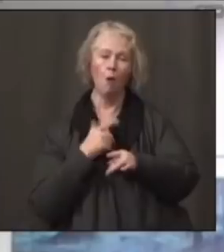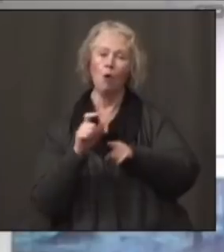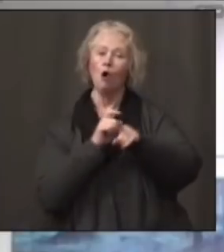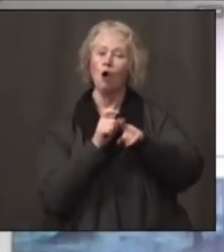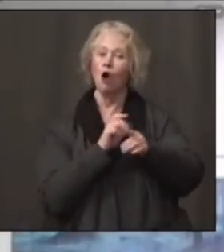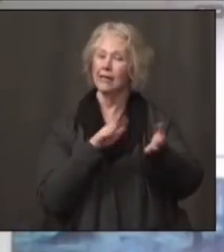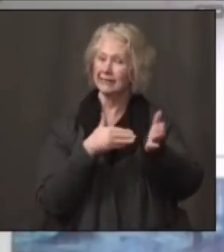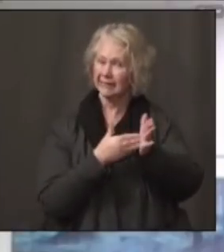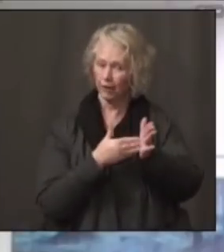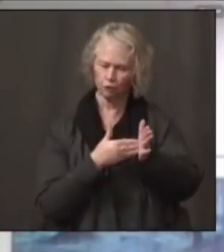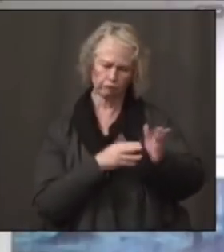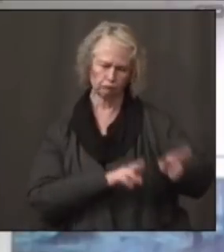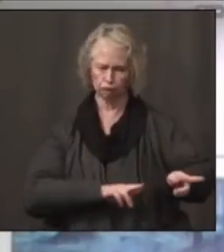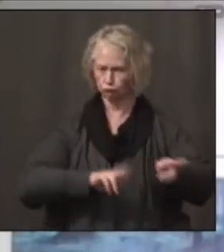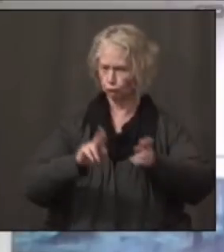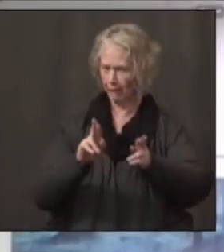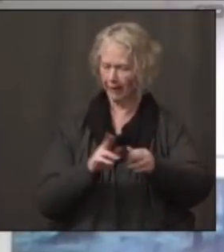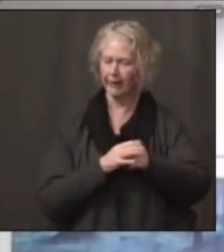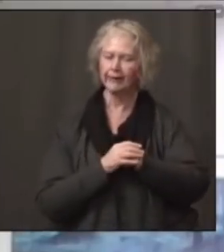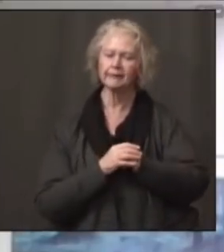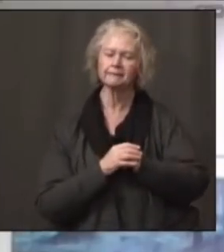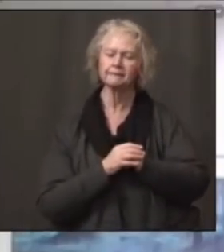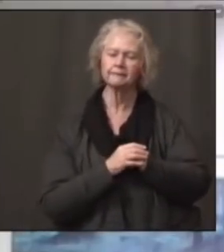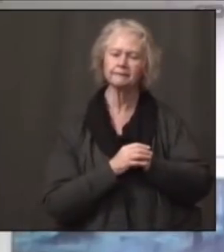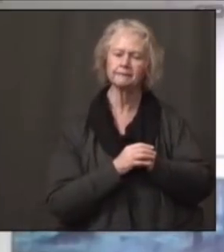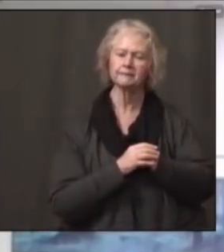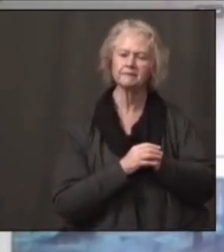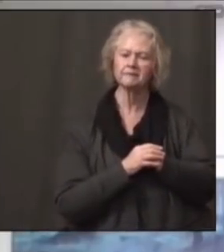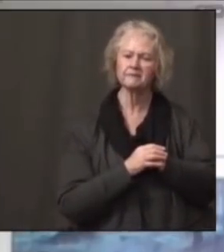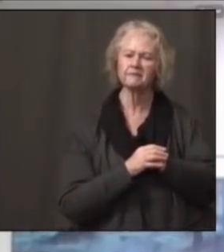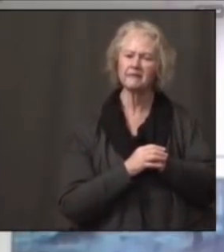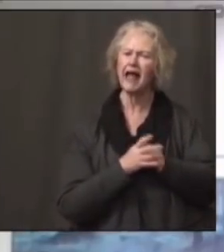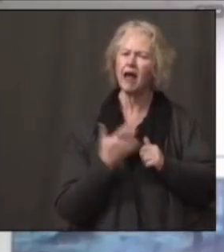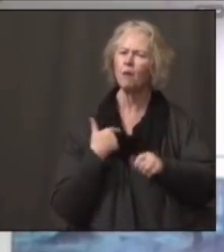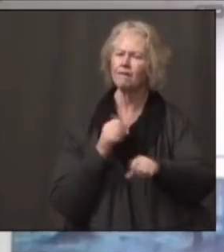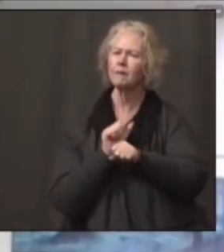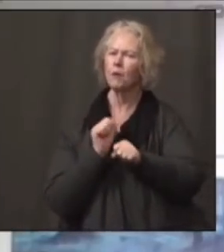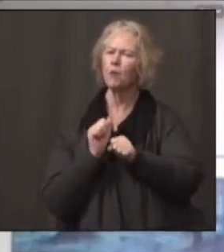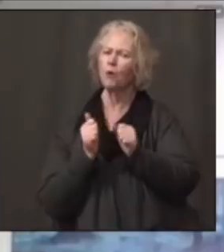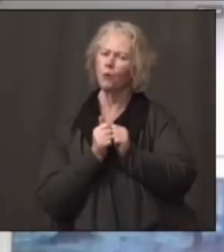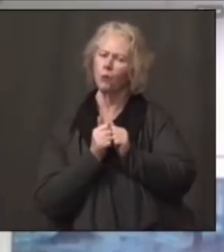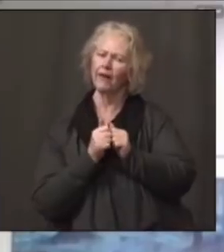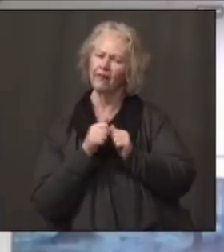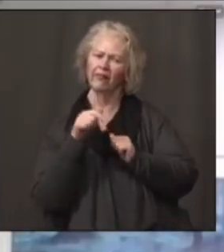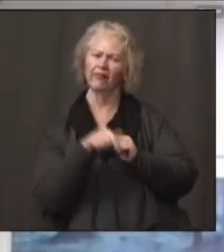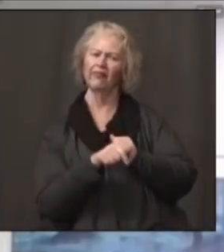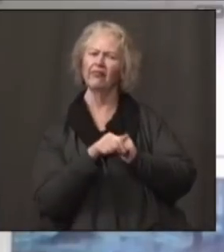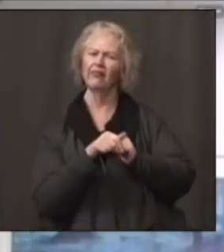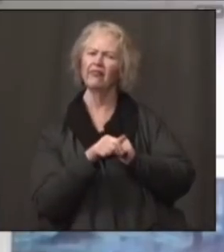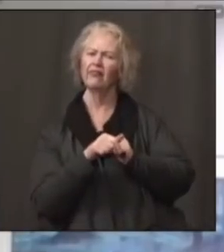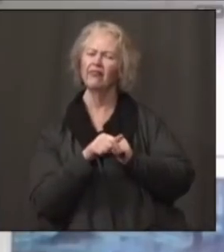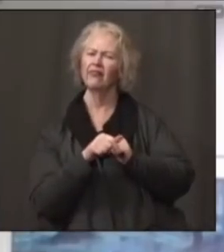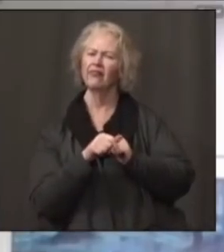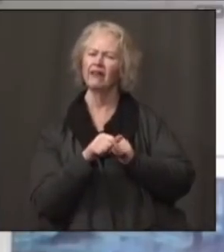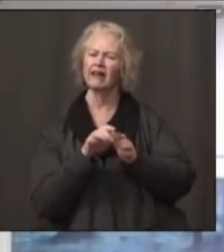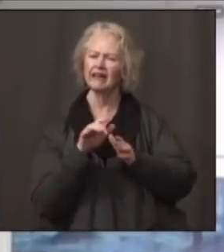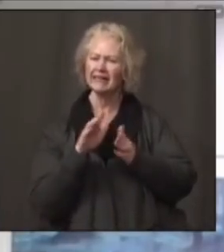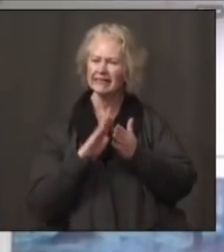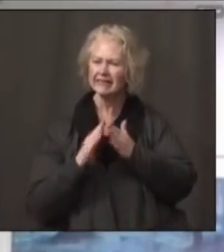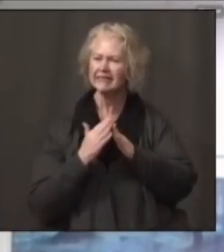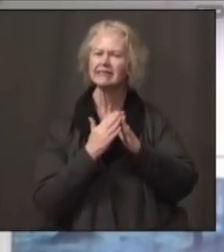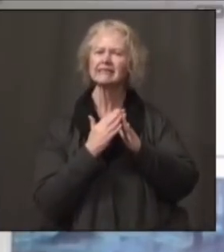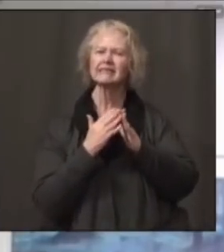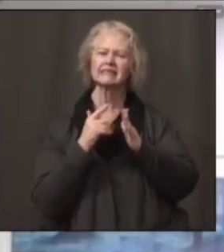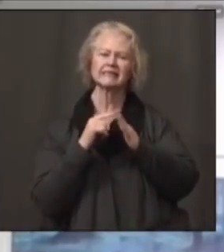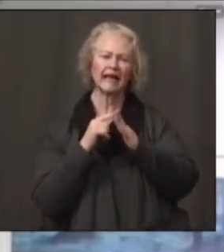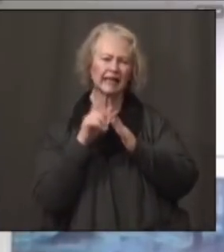our emergency management team. And of course, we're working alongside the state as well as other municipalities that we serve